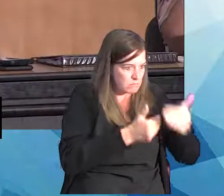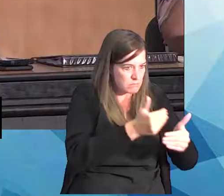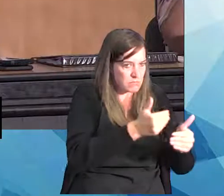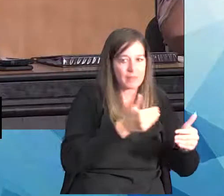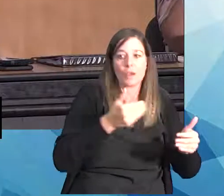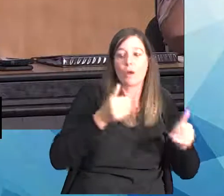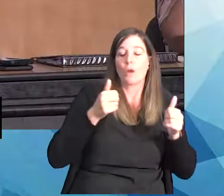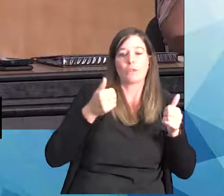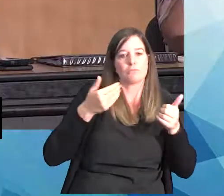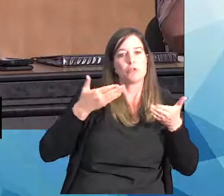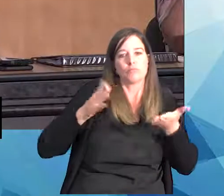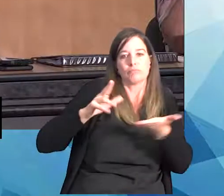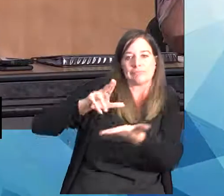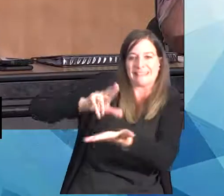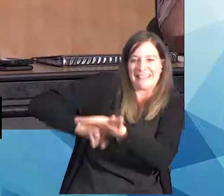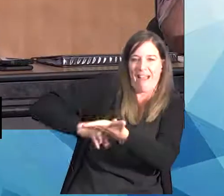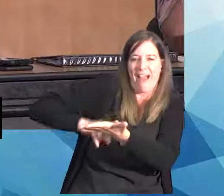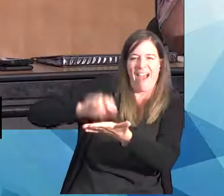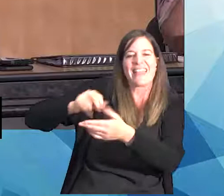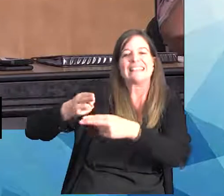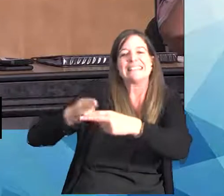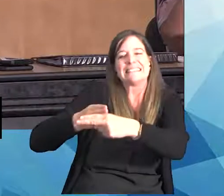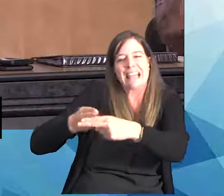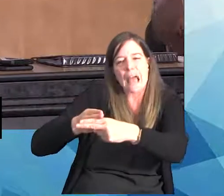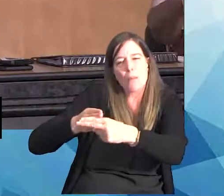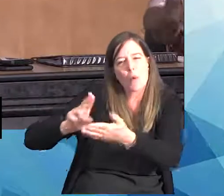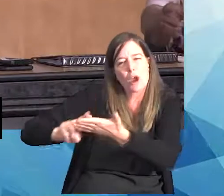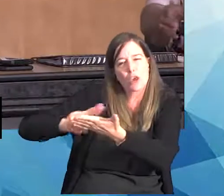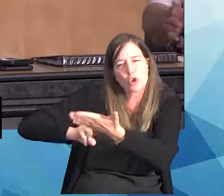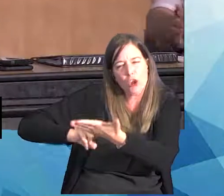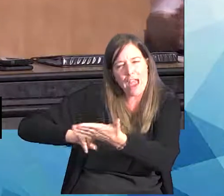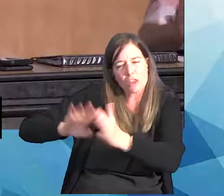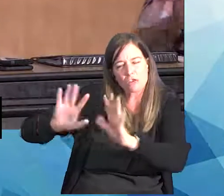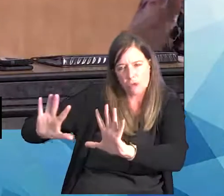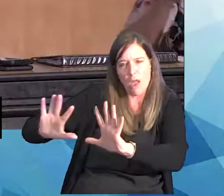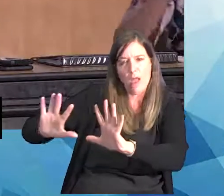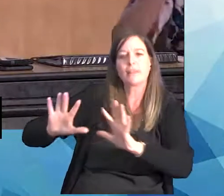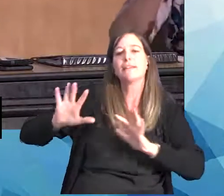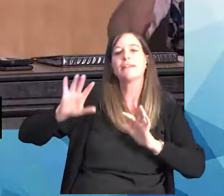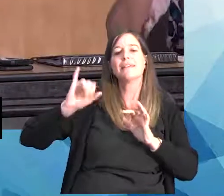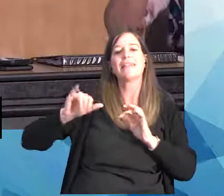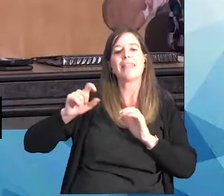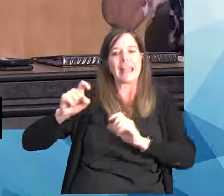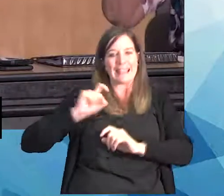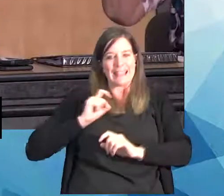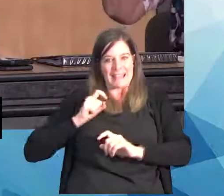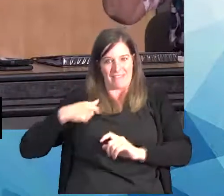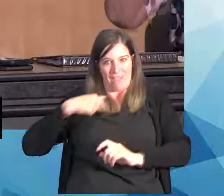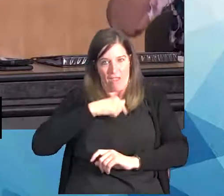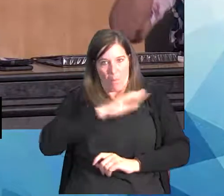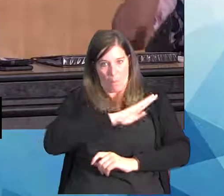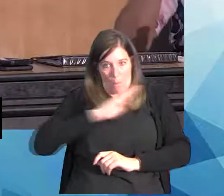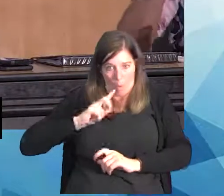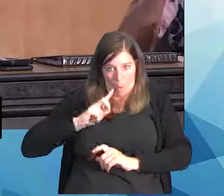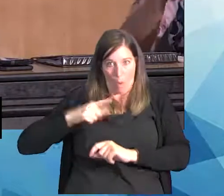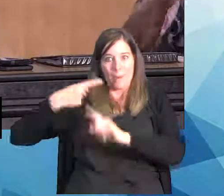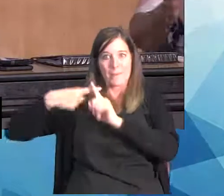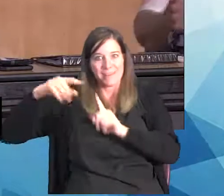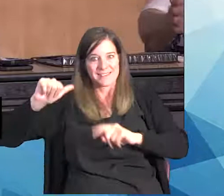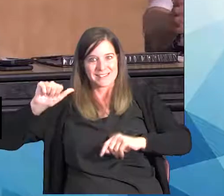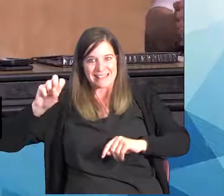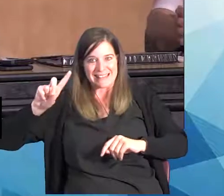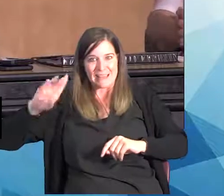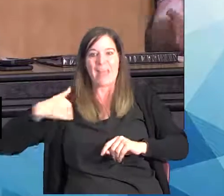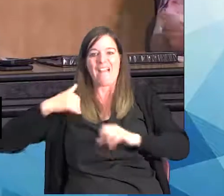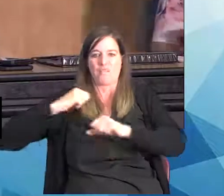board and the agency some kind of protection, at the same time giving us the flexibility to ensure